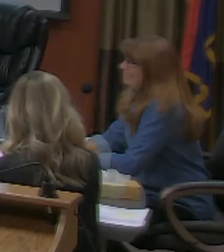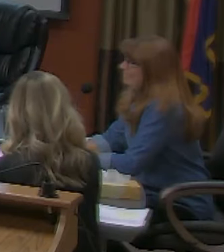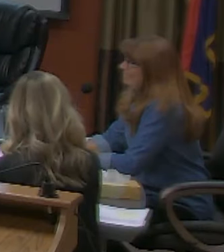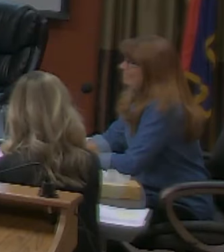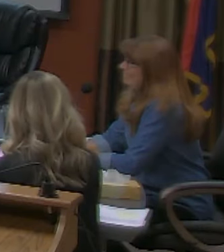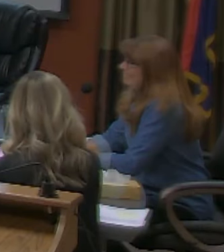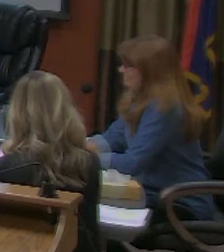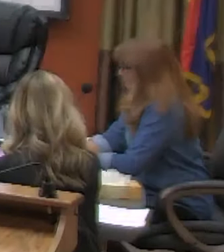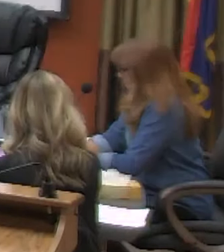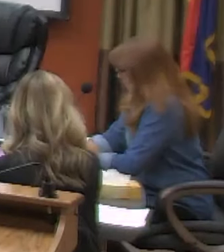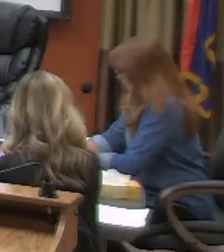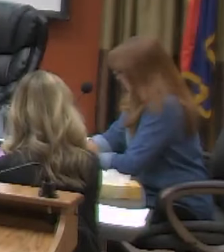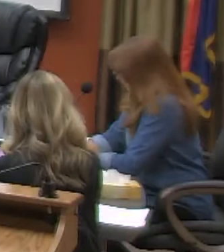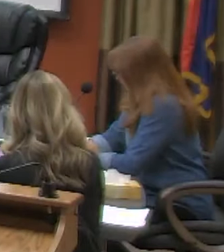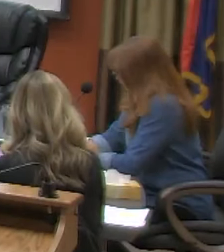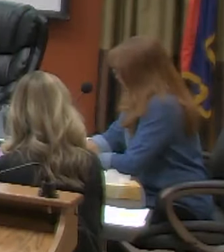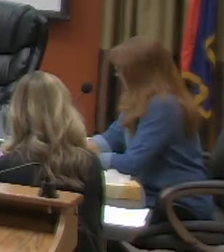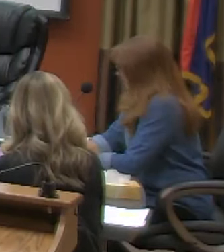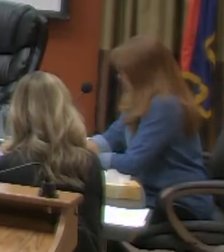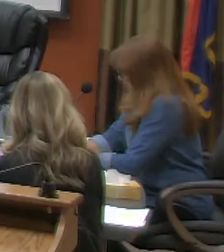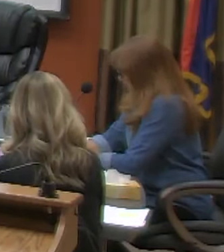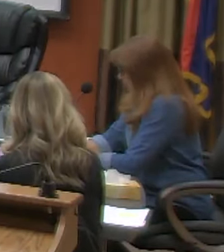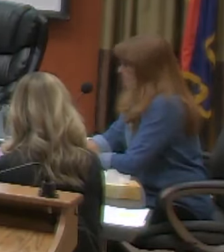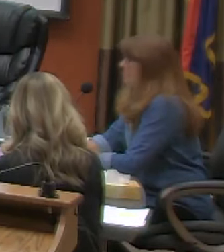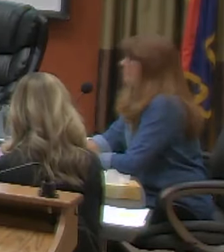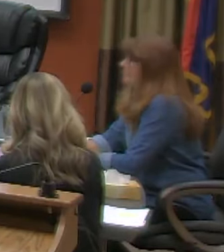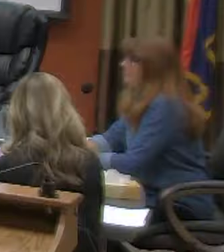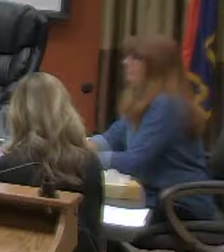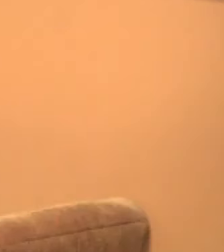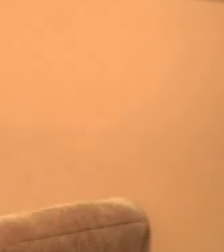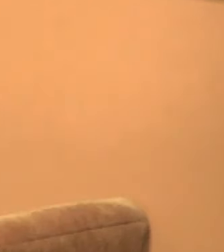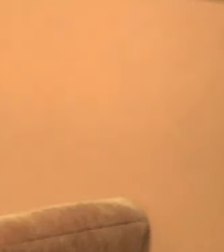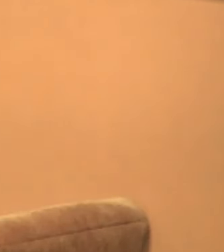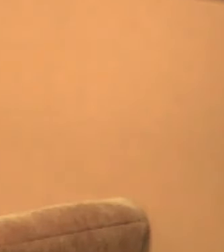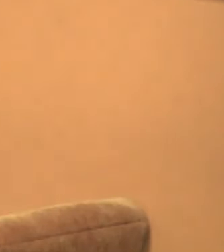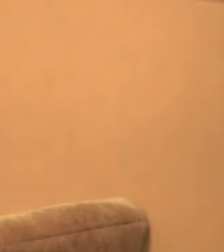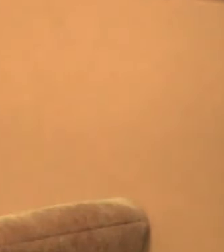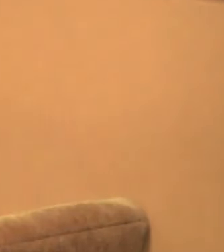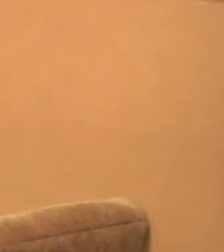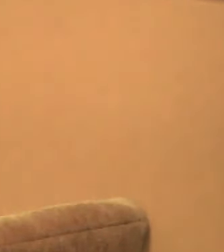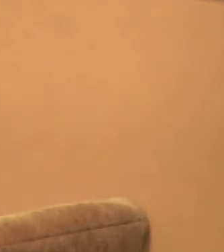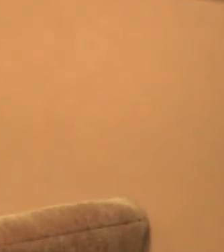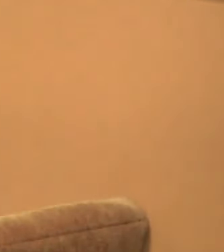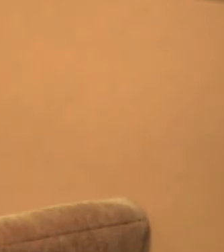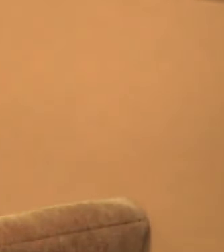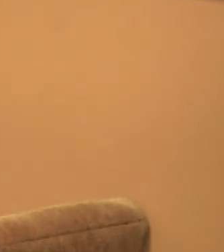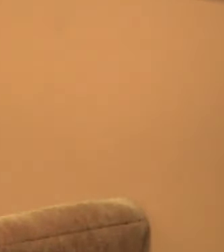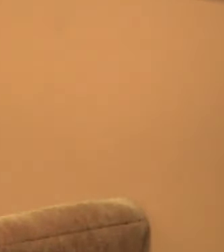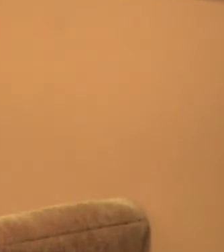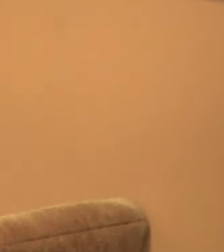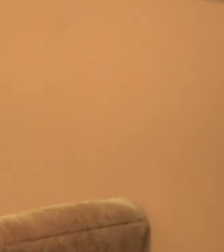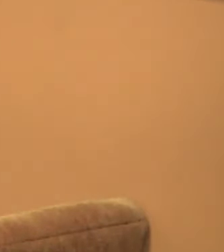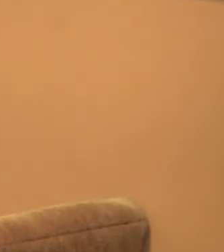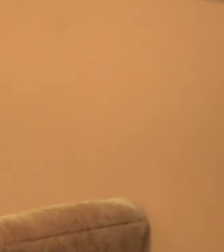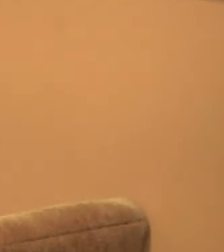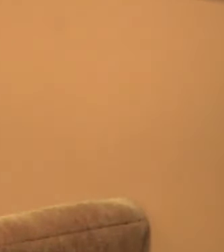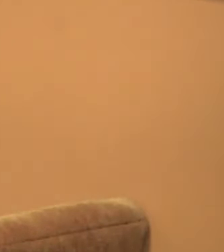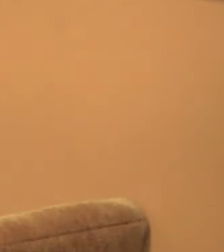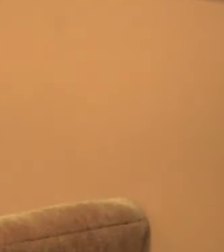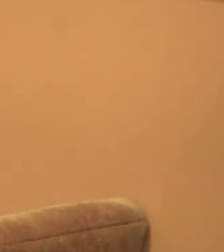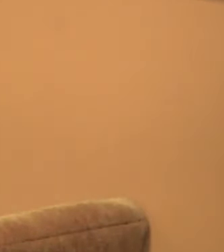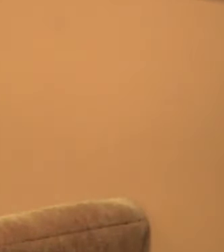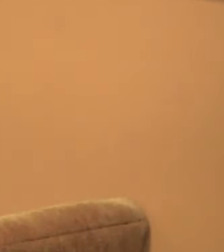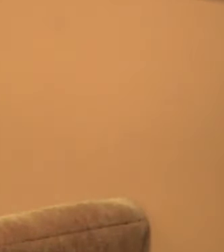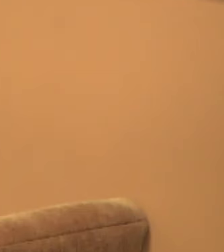Craig. Afternoon, Mayor, Council. Craig Dotseth, Public Works. So this item that I bring to you first today